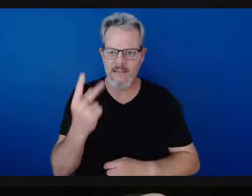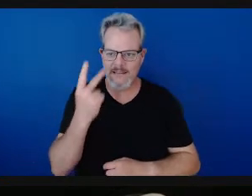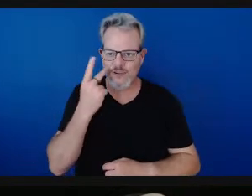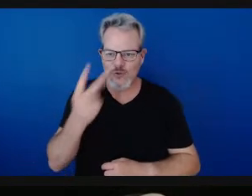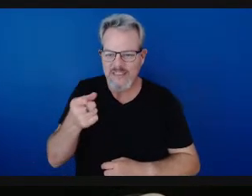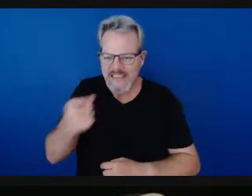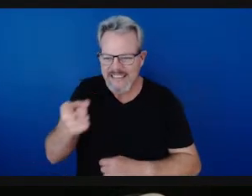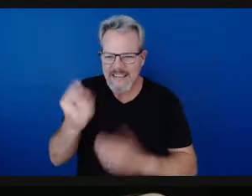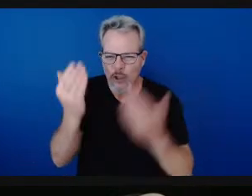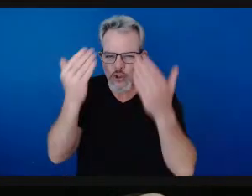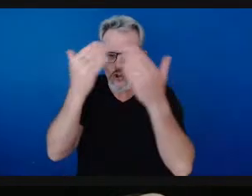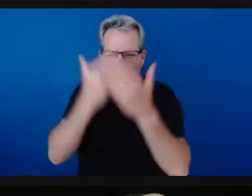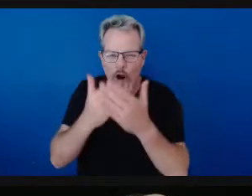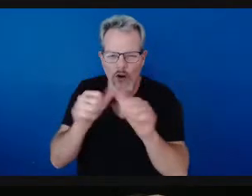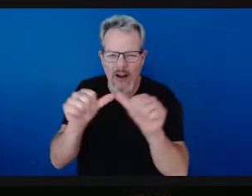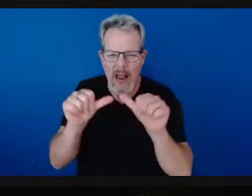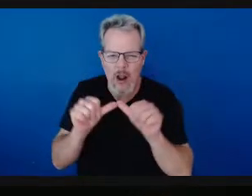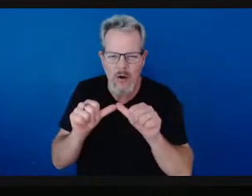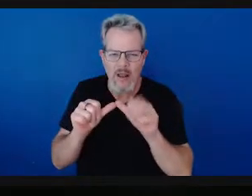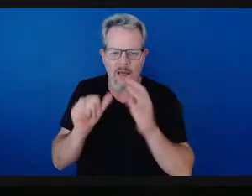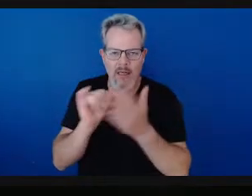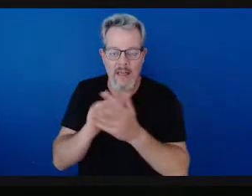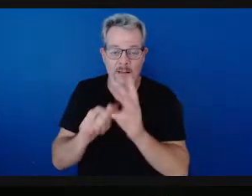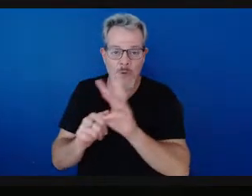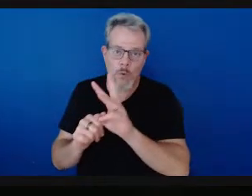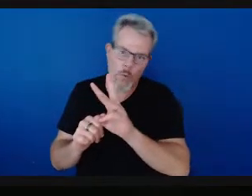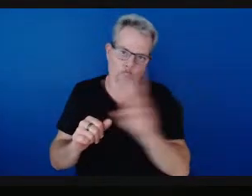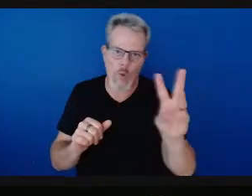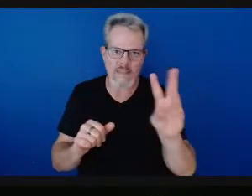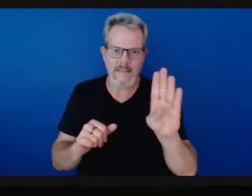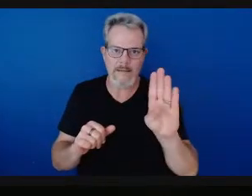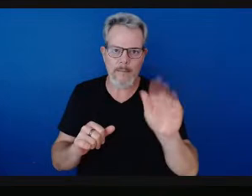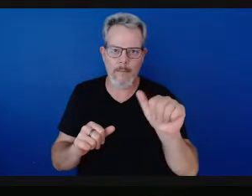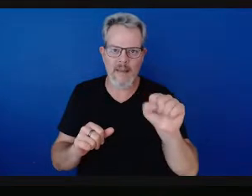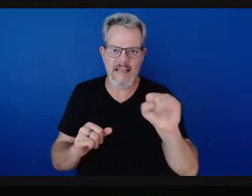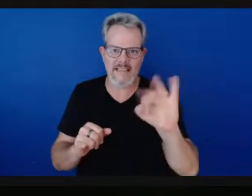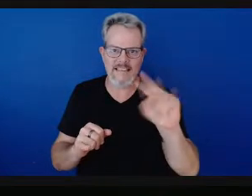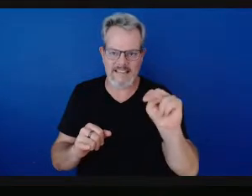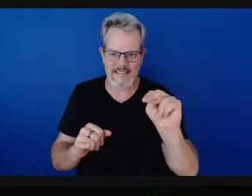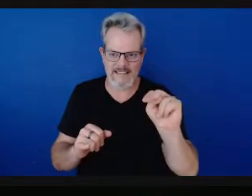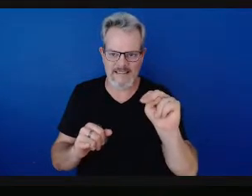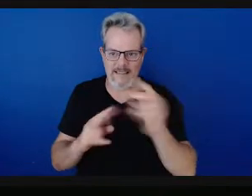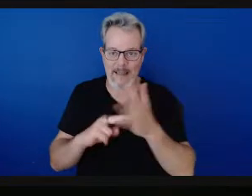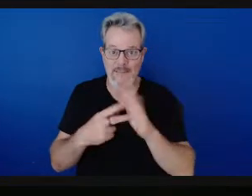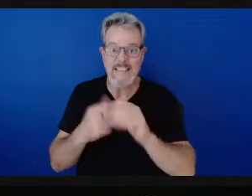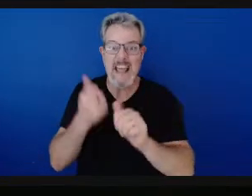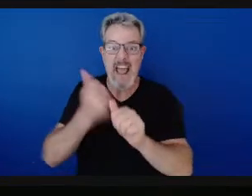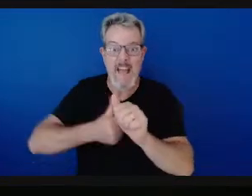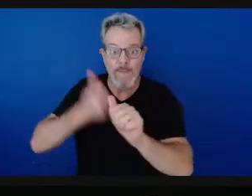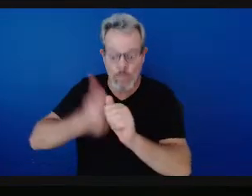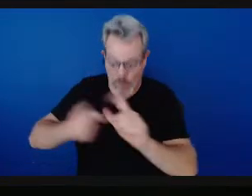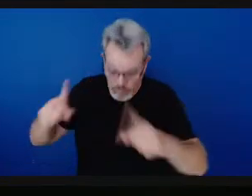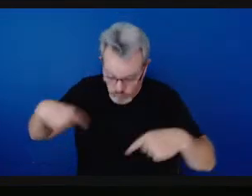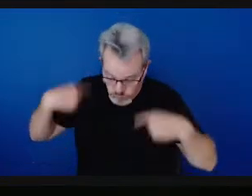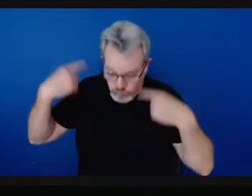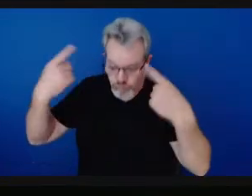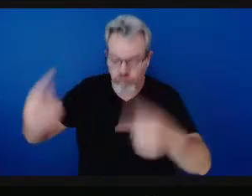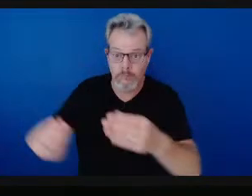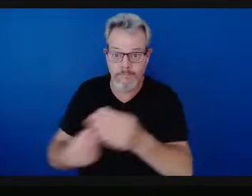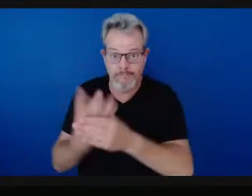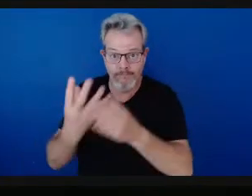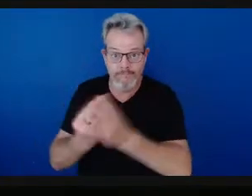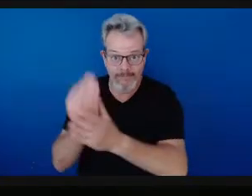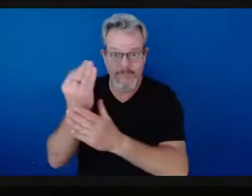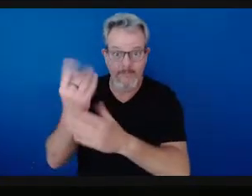western basin. This is a pit that's filled with lava every single eruption thus far, where it's existed right through here. And it appears that lava